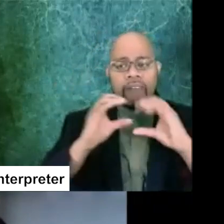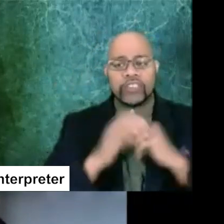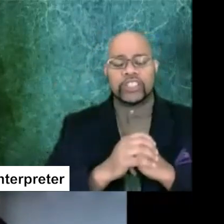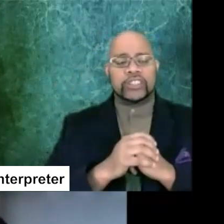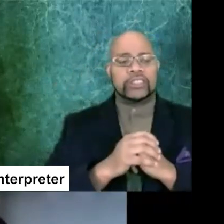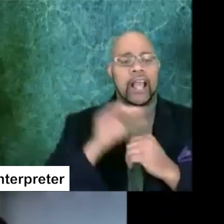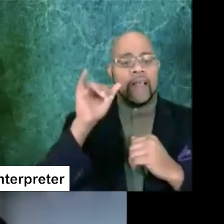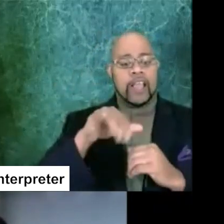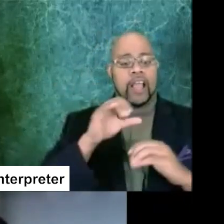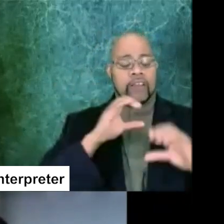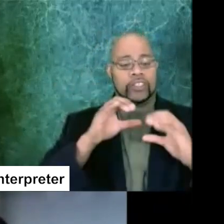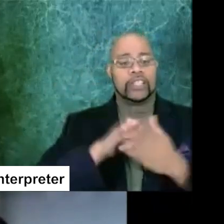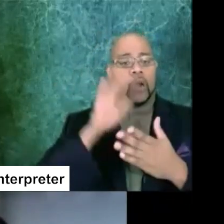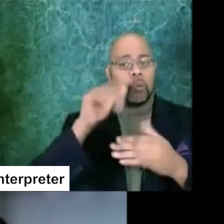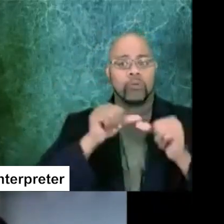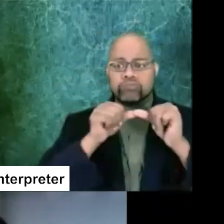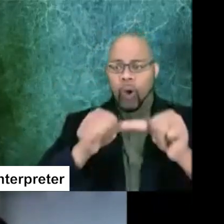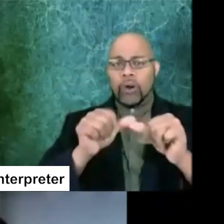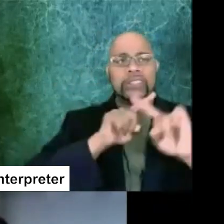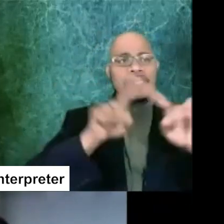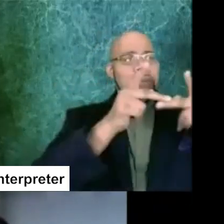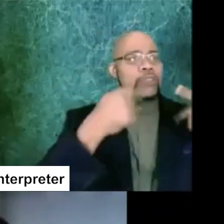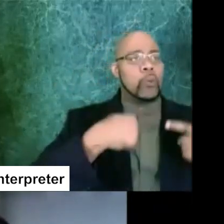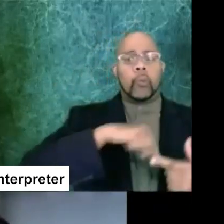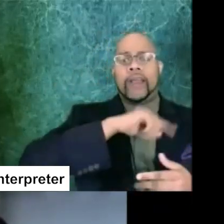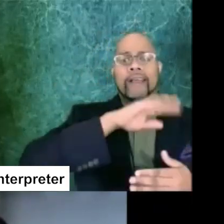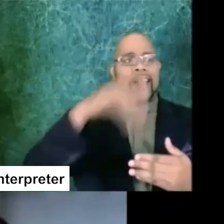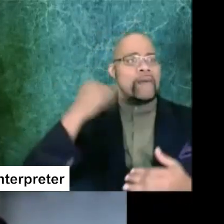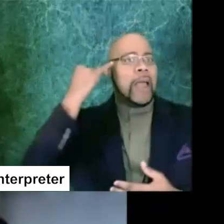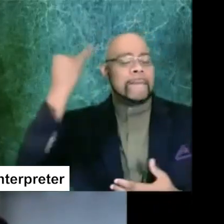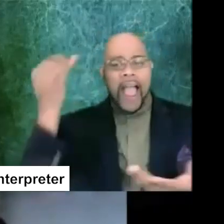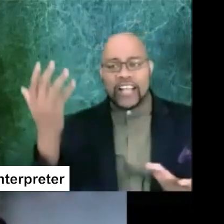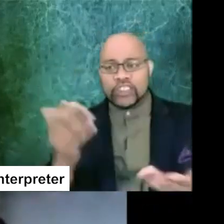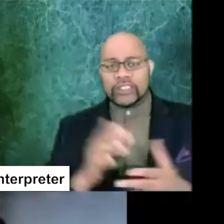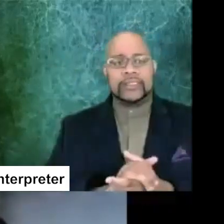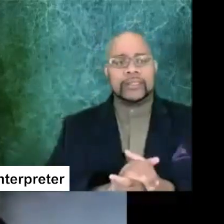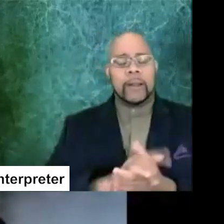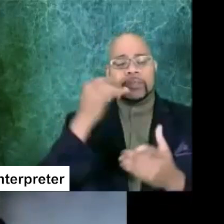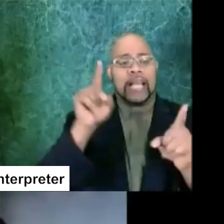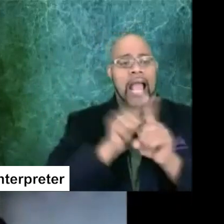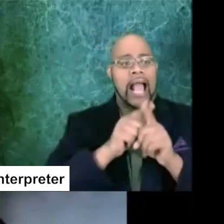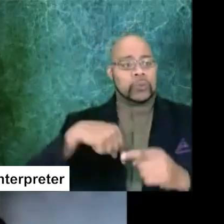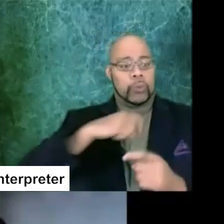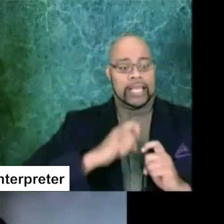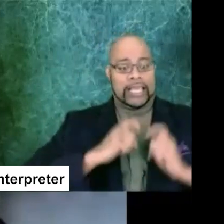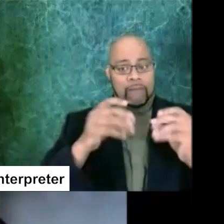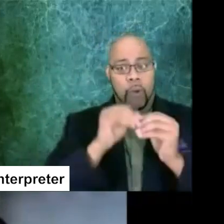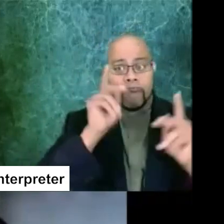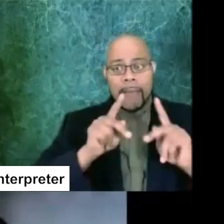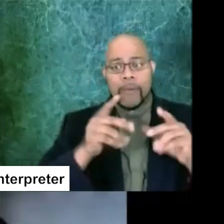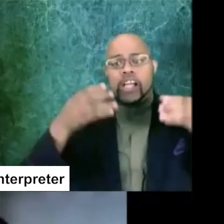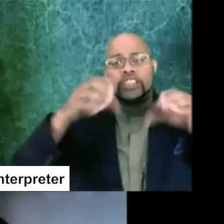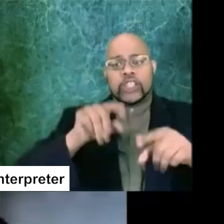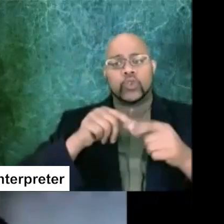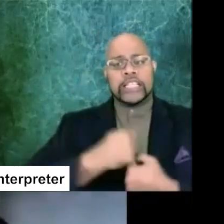and a conversation that is going to go places that we never imagine. Because as we give more people a chance